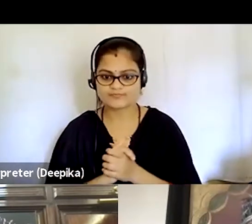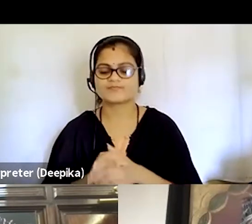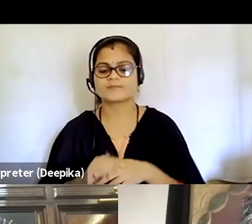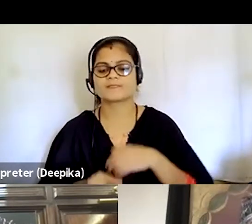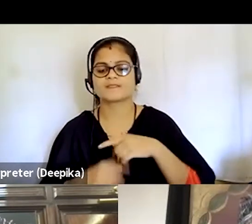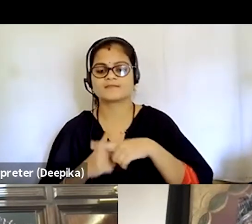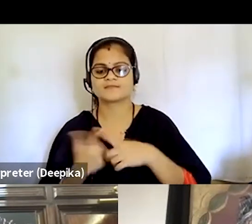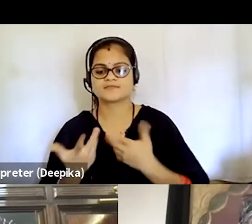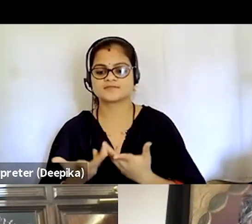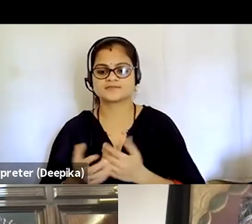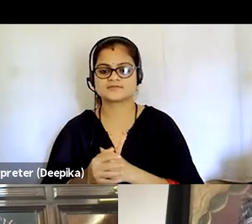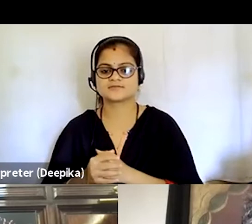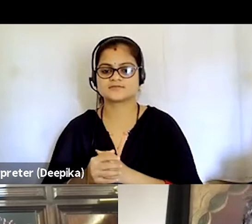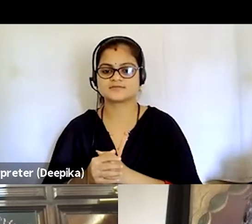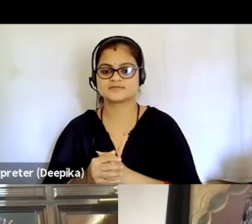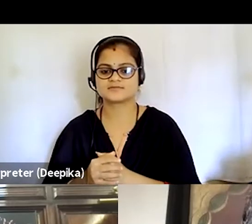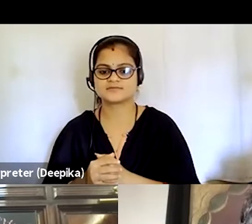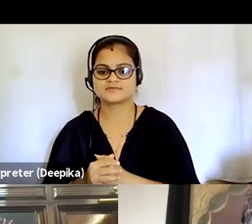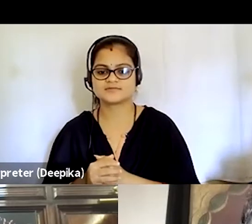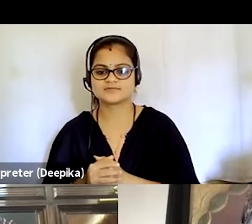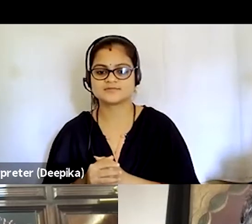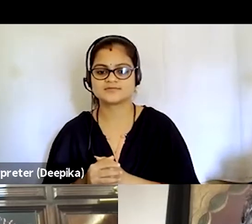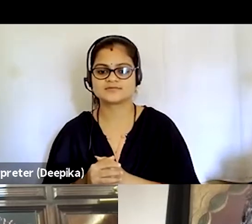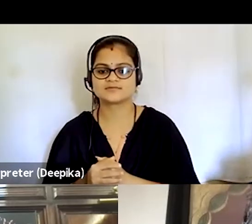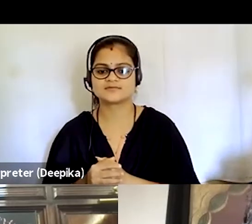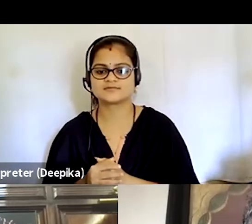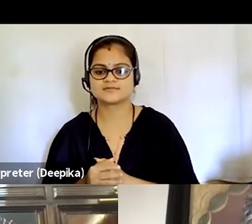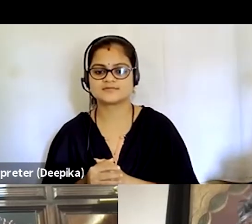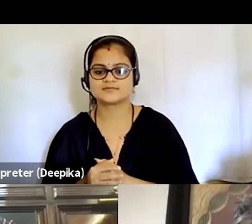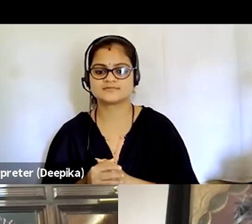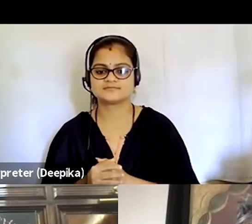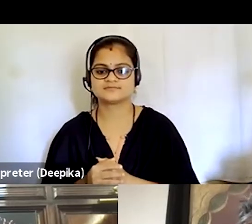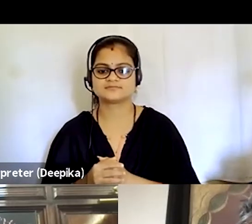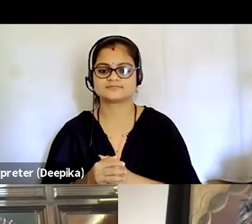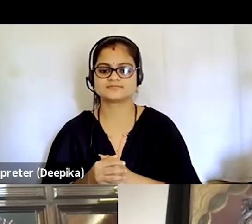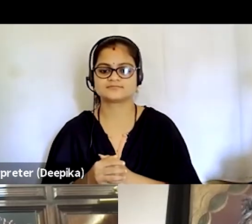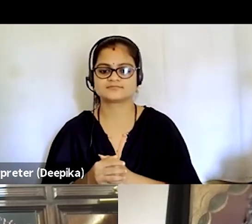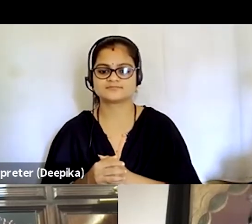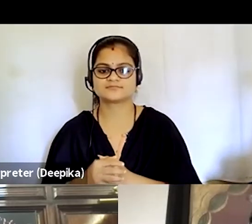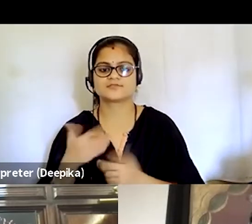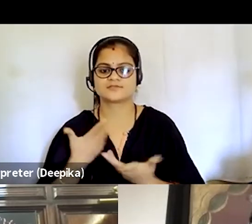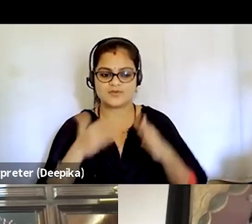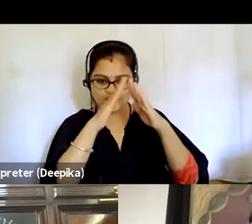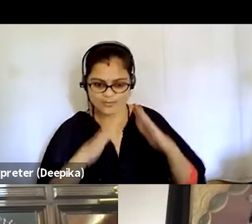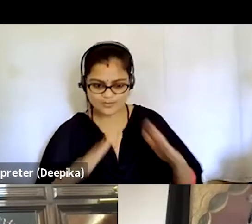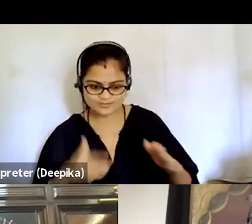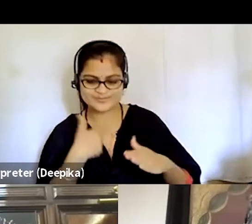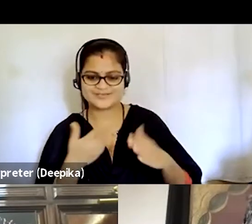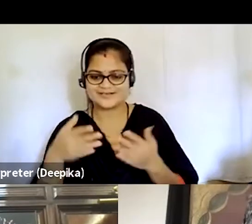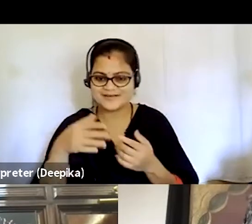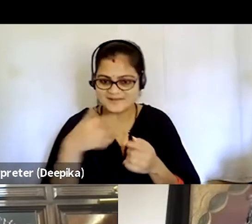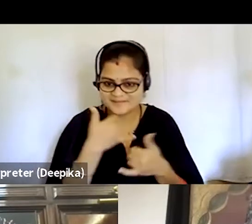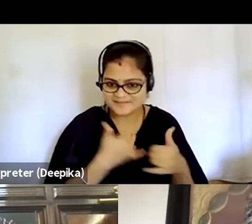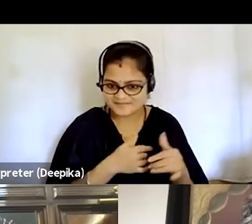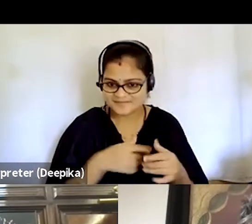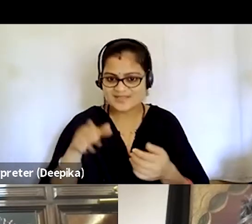artists that we would hire. It was more like, you're playing in my backyard, or you're playing at home, and we'd